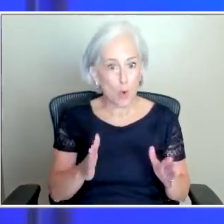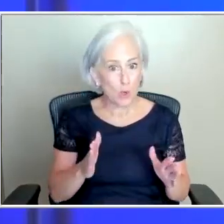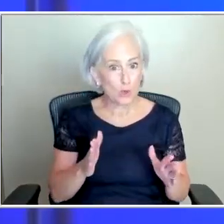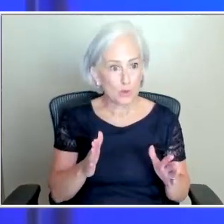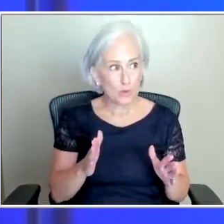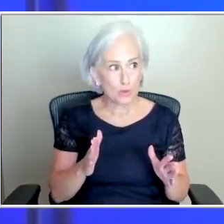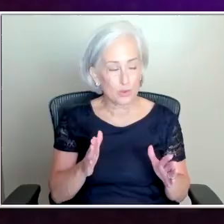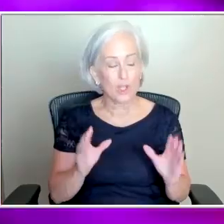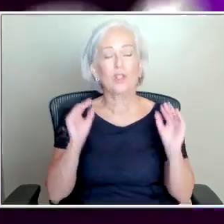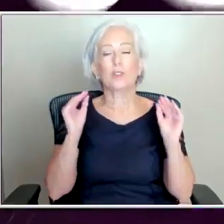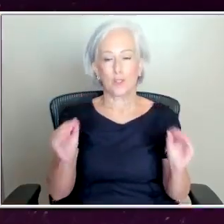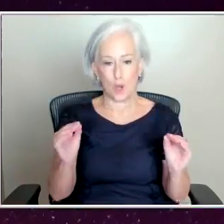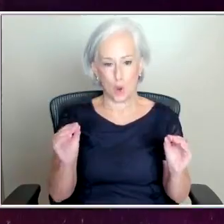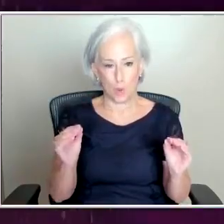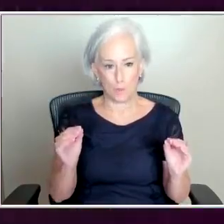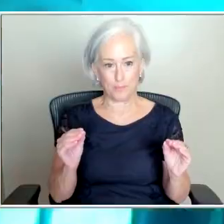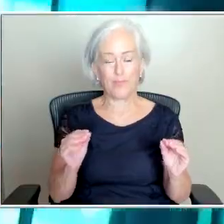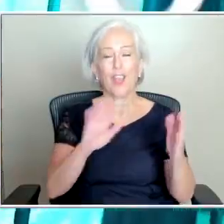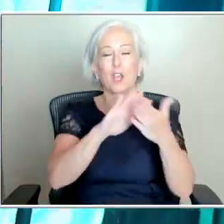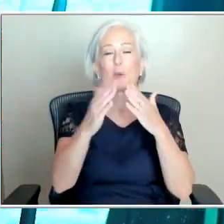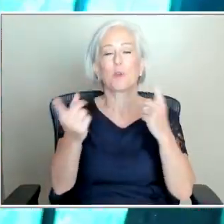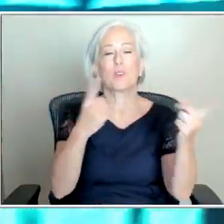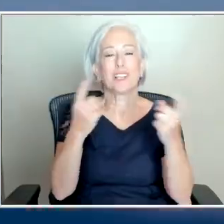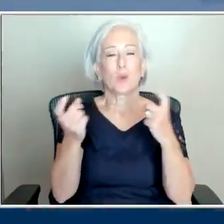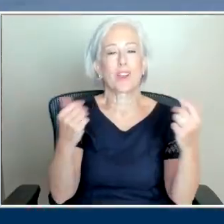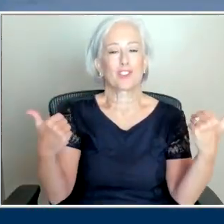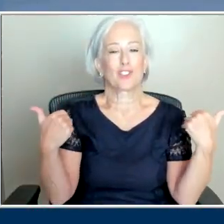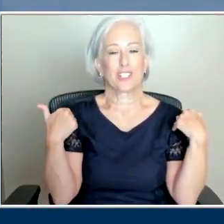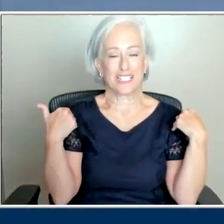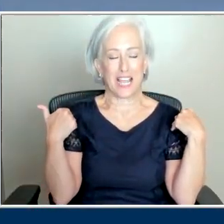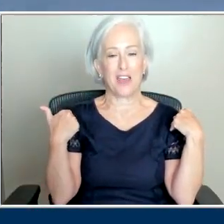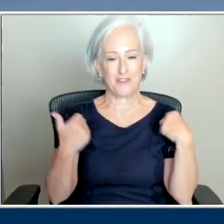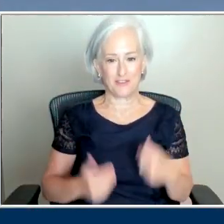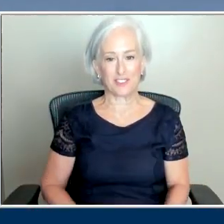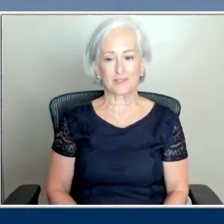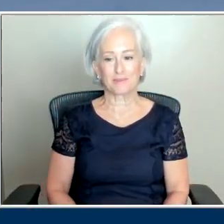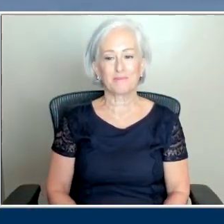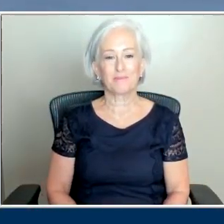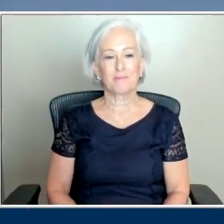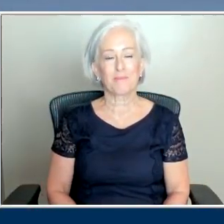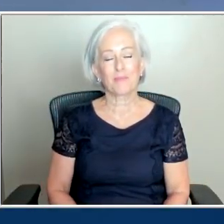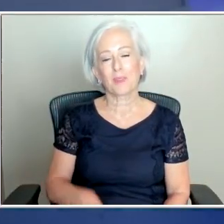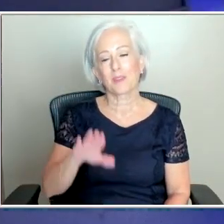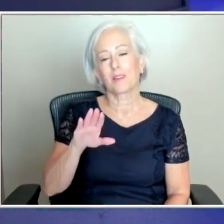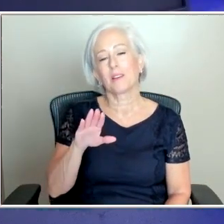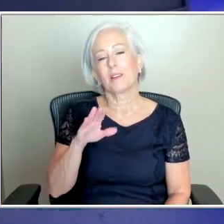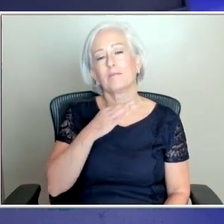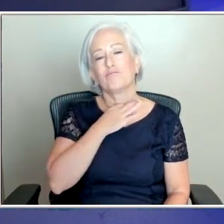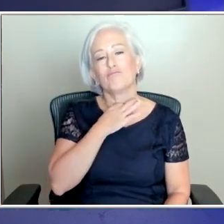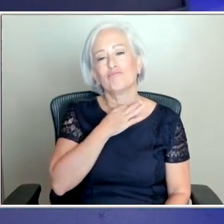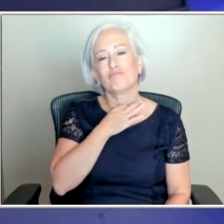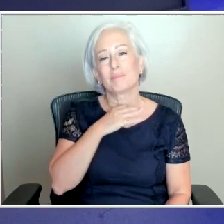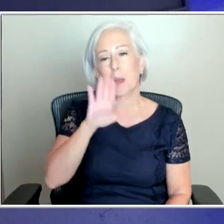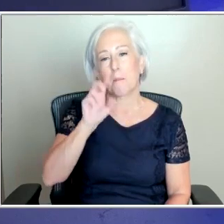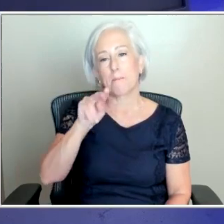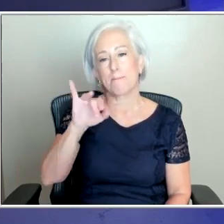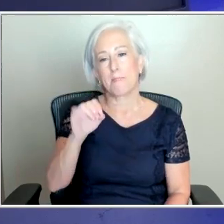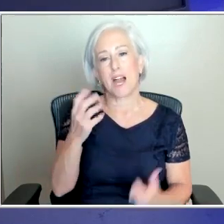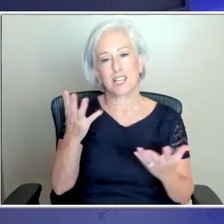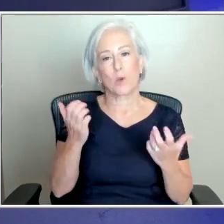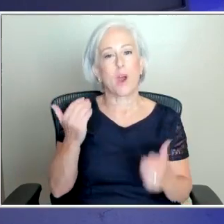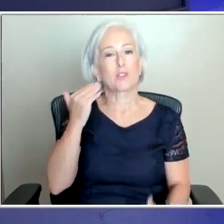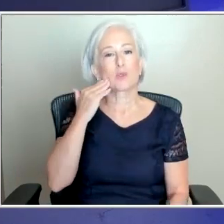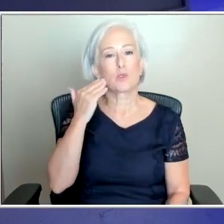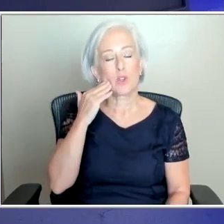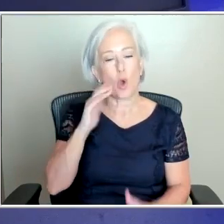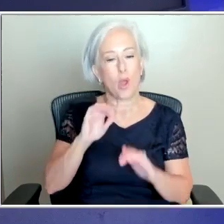right, we've got some good community questions, so let's get to those if we can. Bonnie wants to know, and just let us know all the details that we need to know. How does this